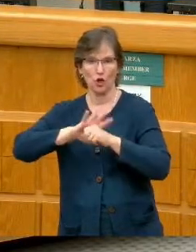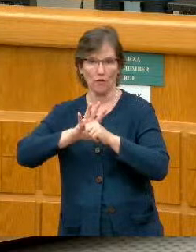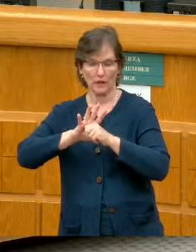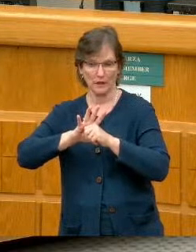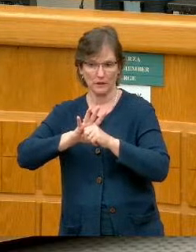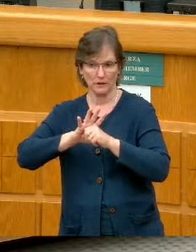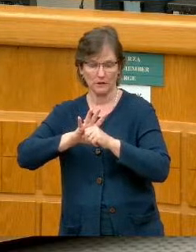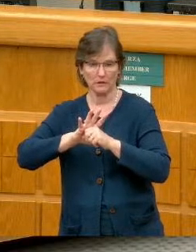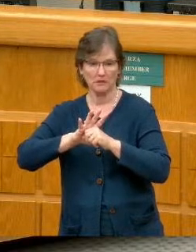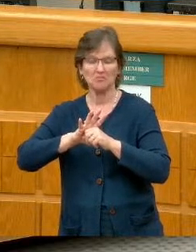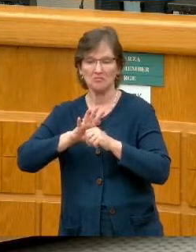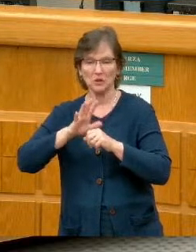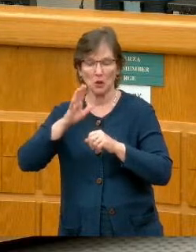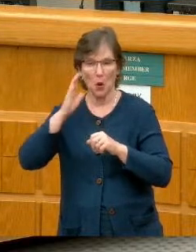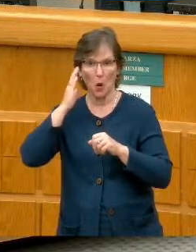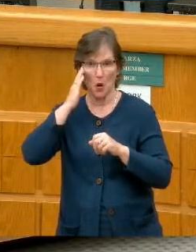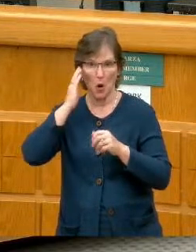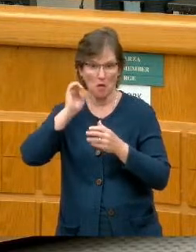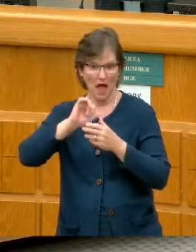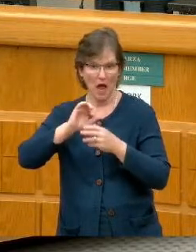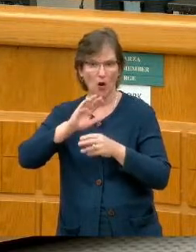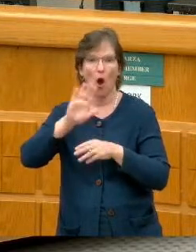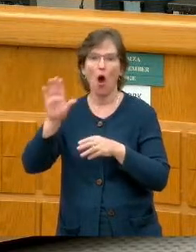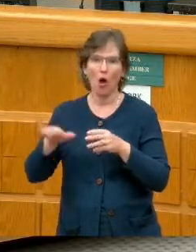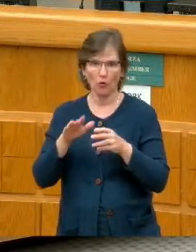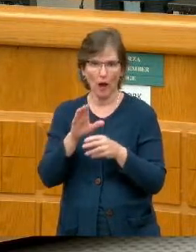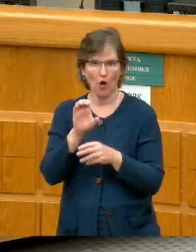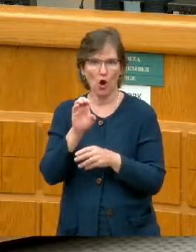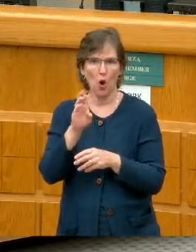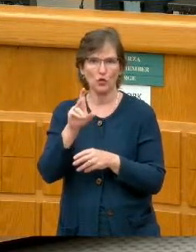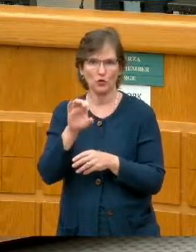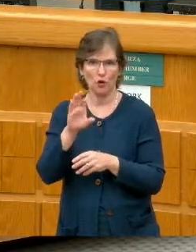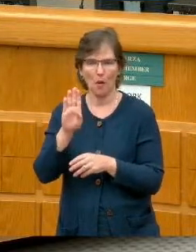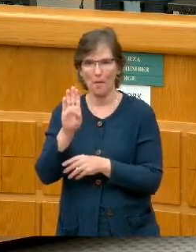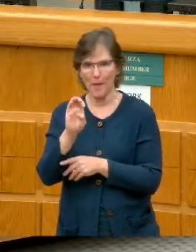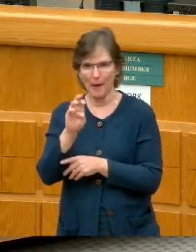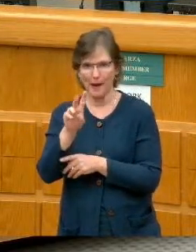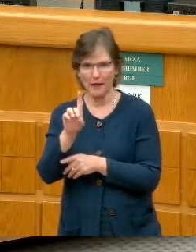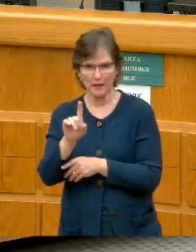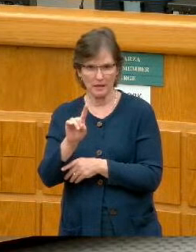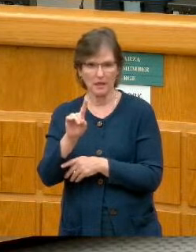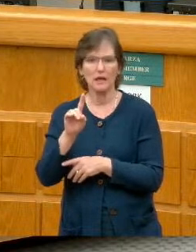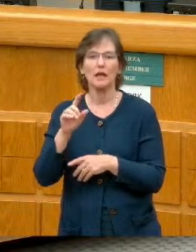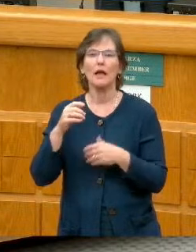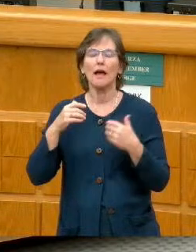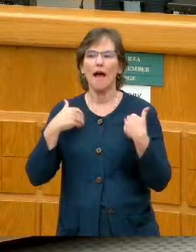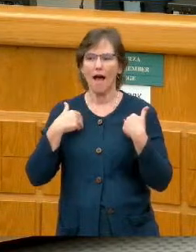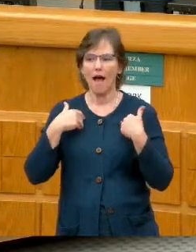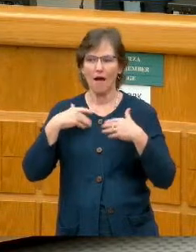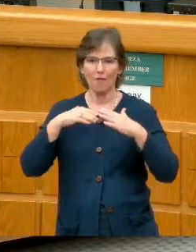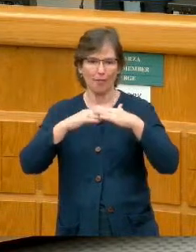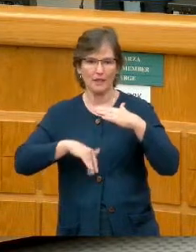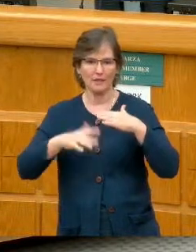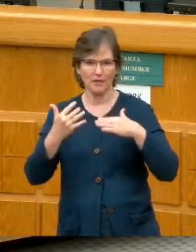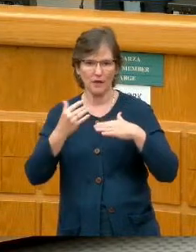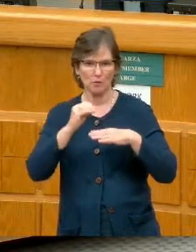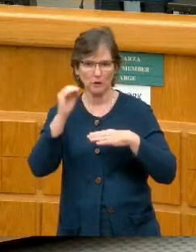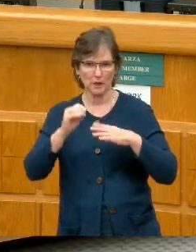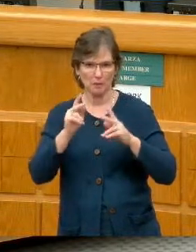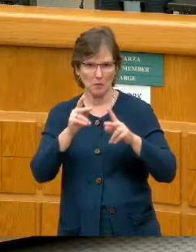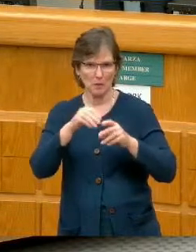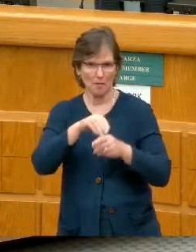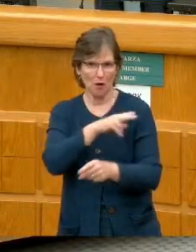below 15%, so that applies to the whole Coastal Bend area. I've also been made aware that an official statement